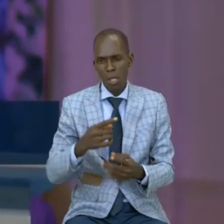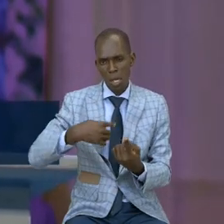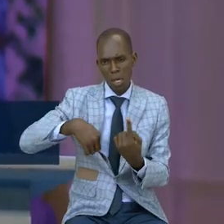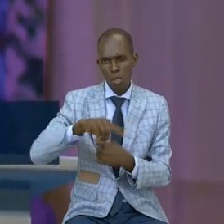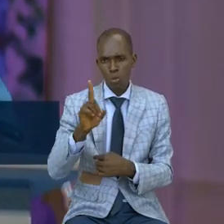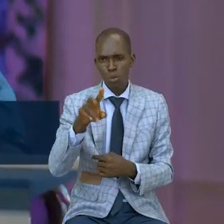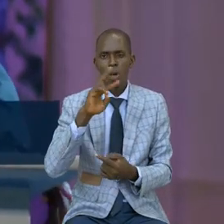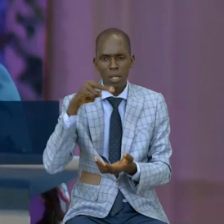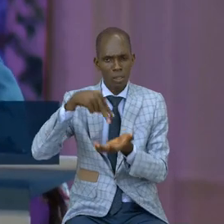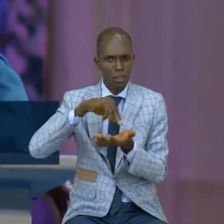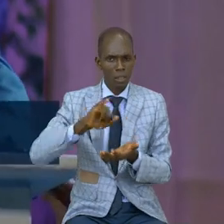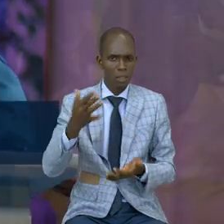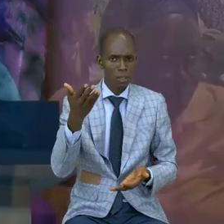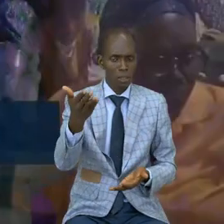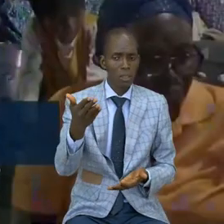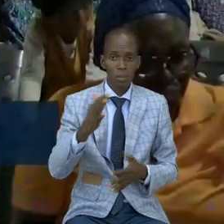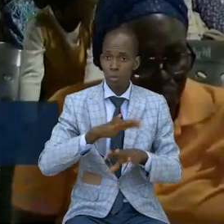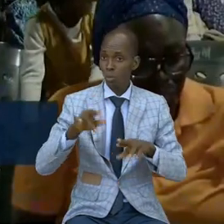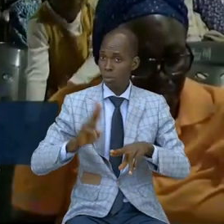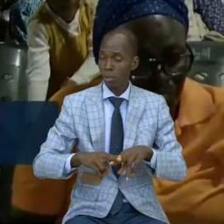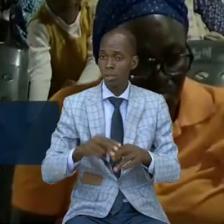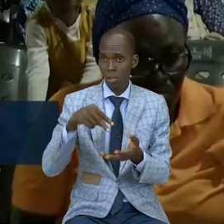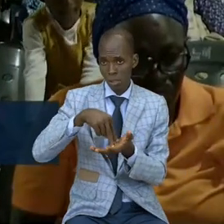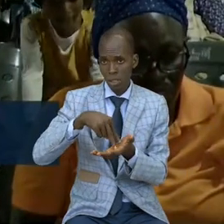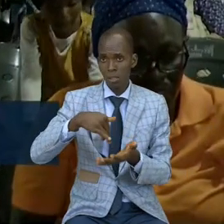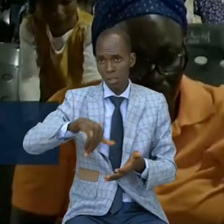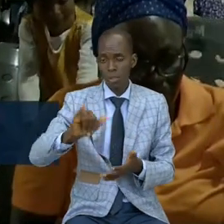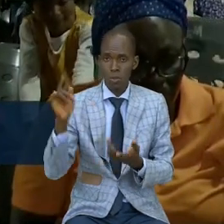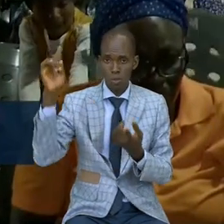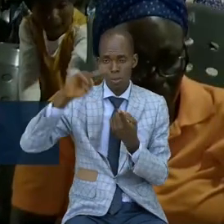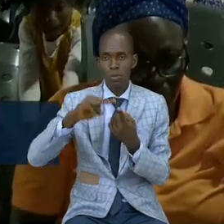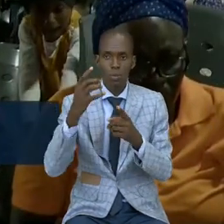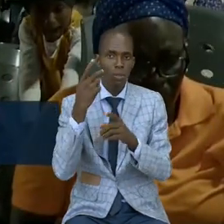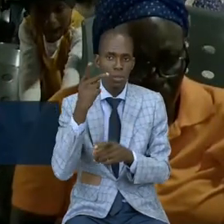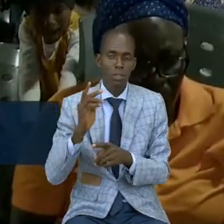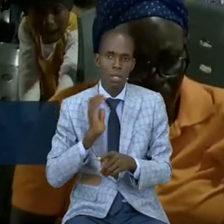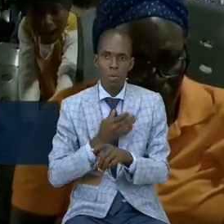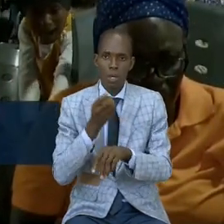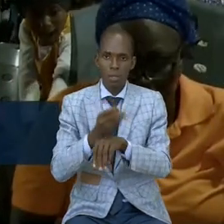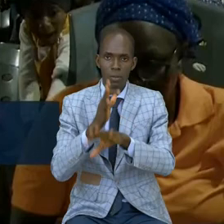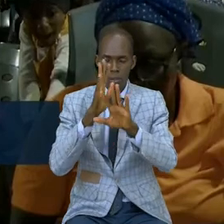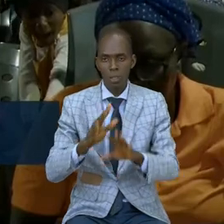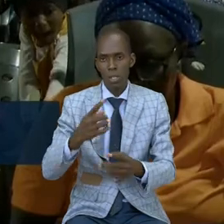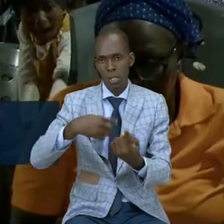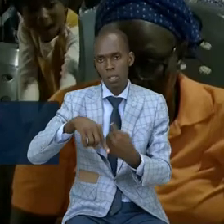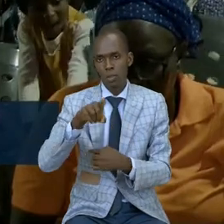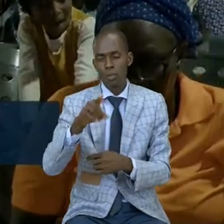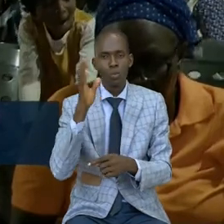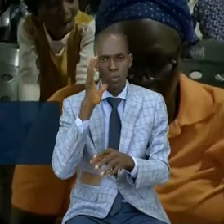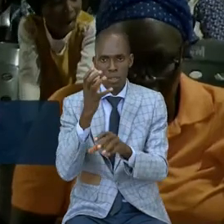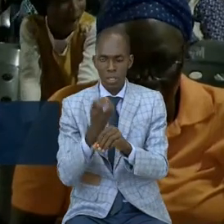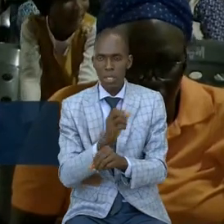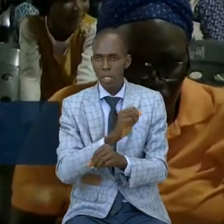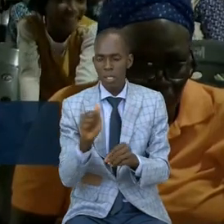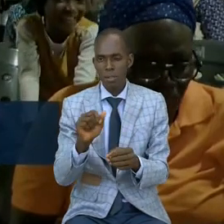their addresses, and give them the package that our Father and the Lord have prepared for them.